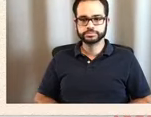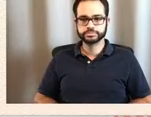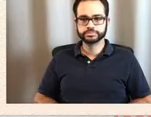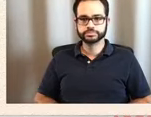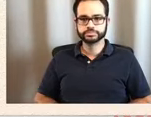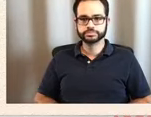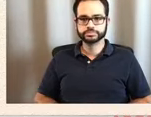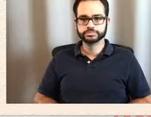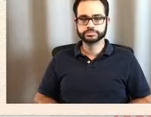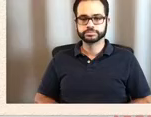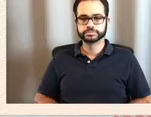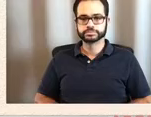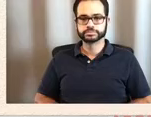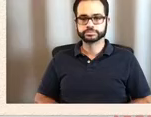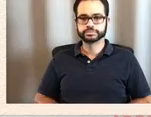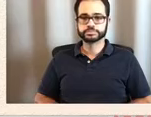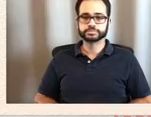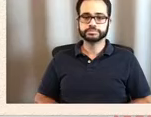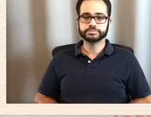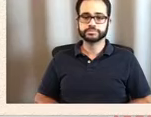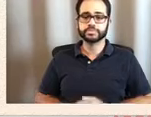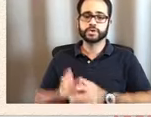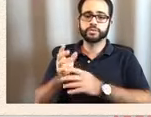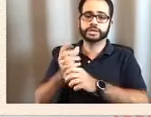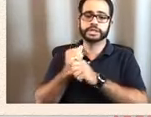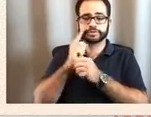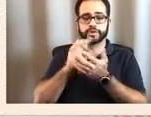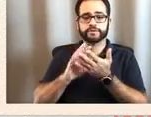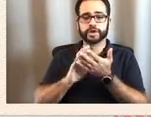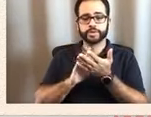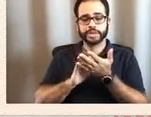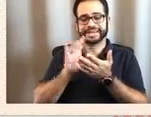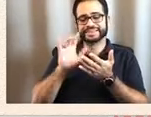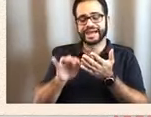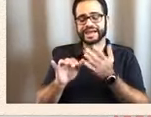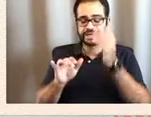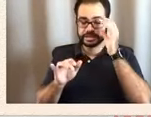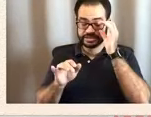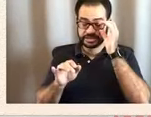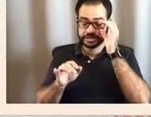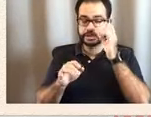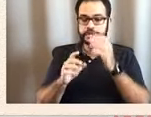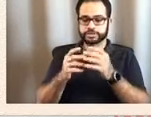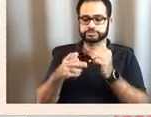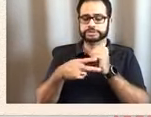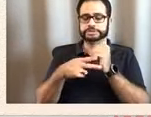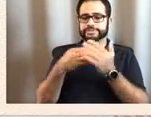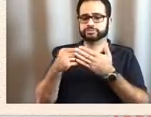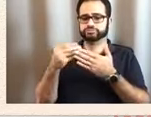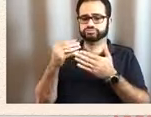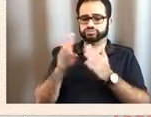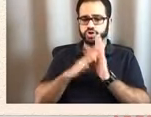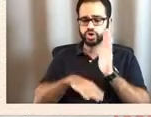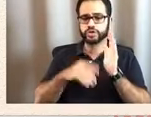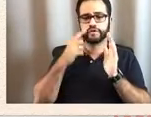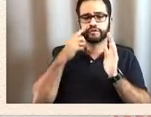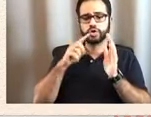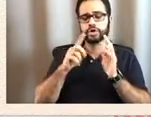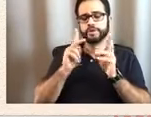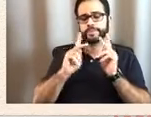The retention of fingerprints provides a cost savings for applicants that are in the clearinghouse that have had a lapse in